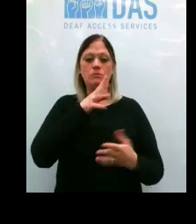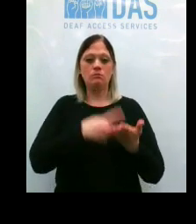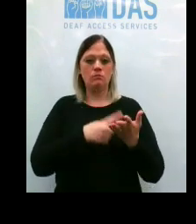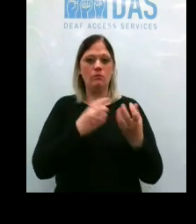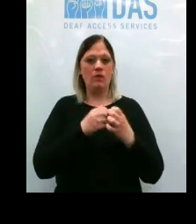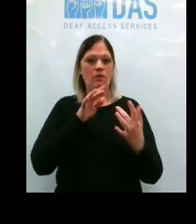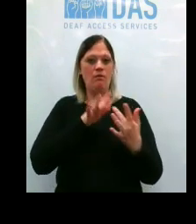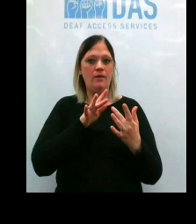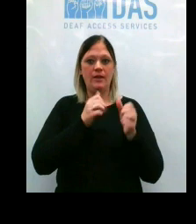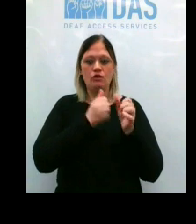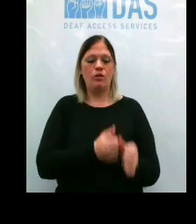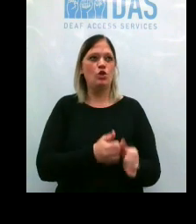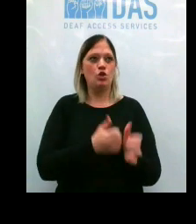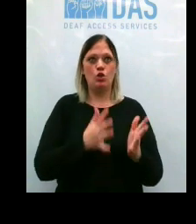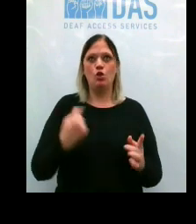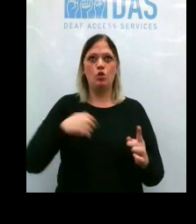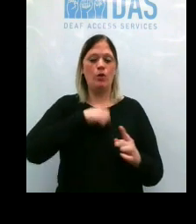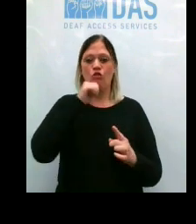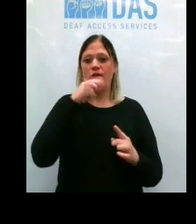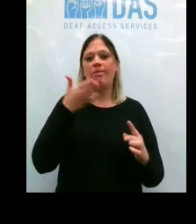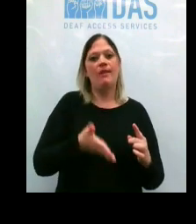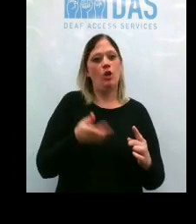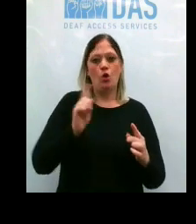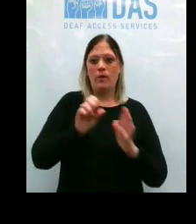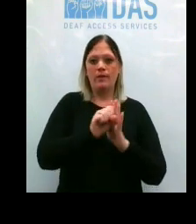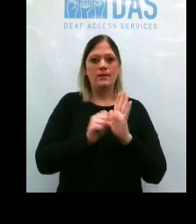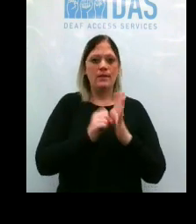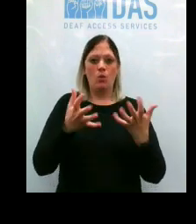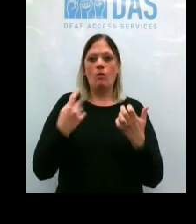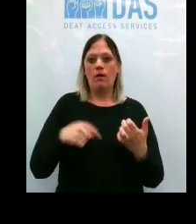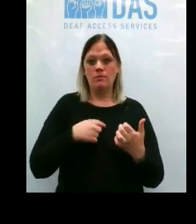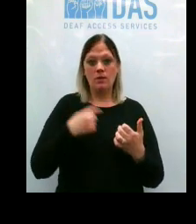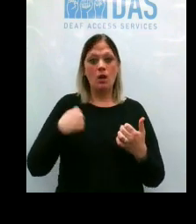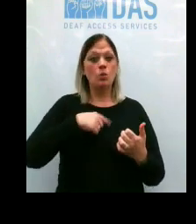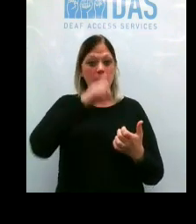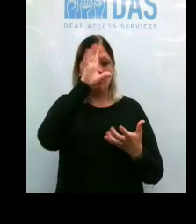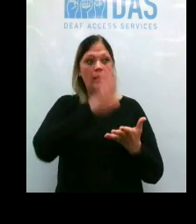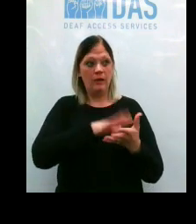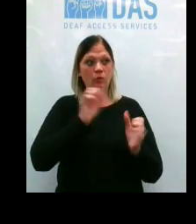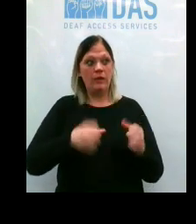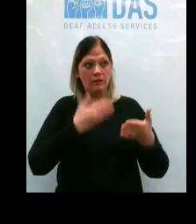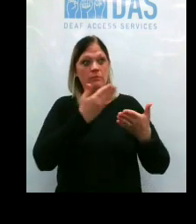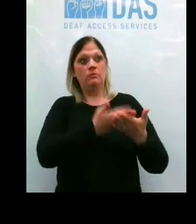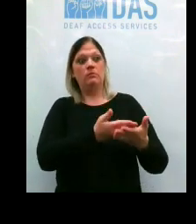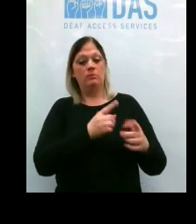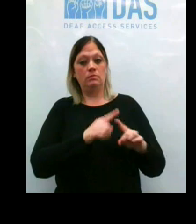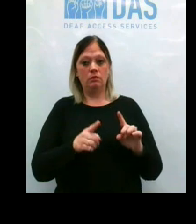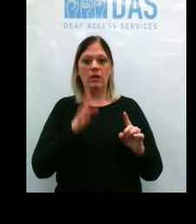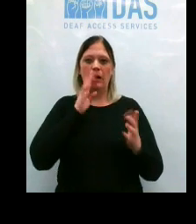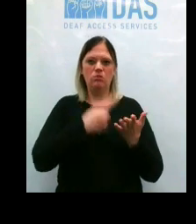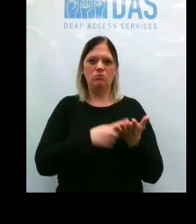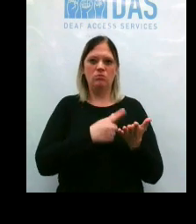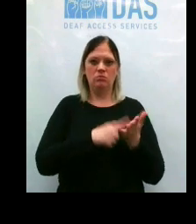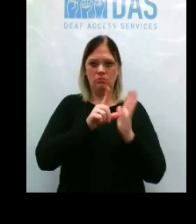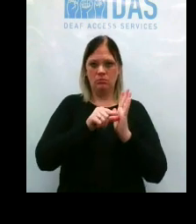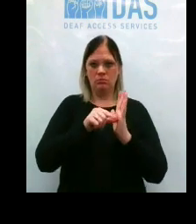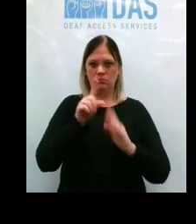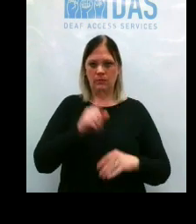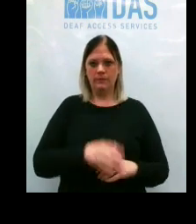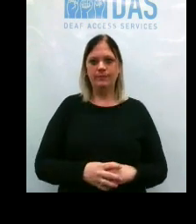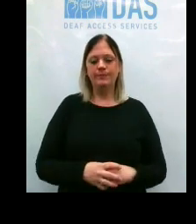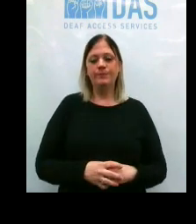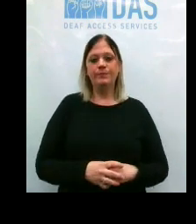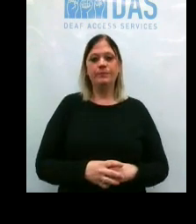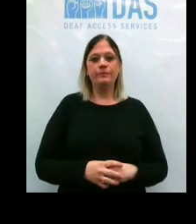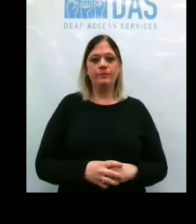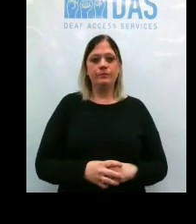We're not where the state wants us to be, but we believe we can get there, and we have a plan to get there, and I'll talk a little bit more about that in a second. And in